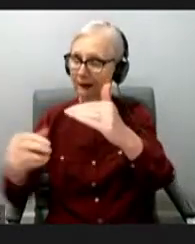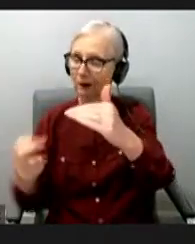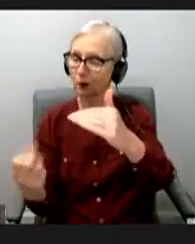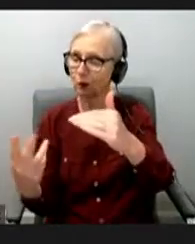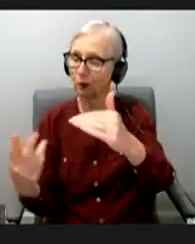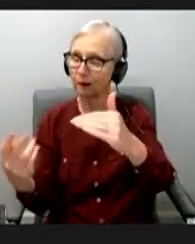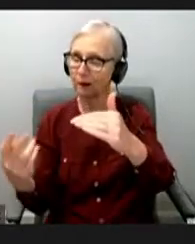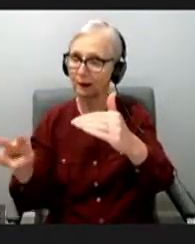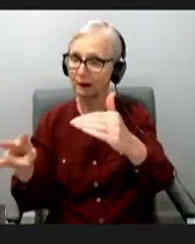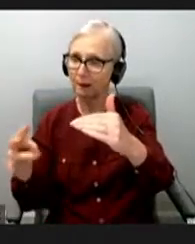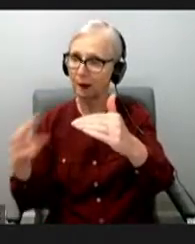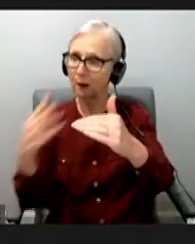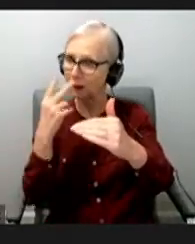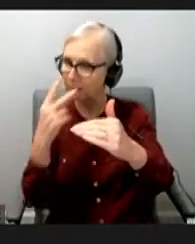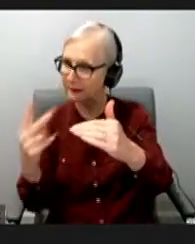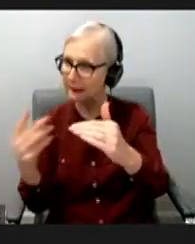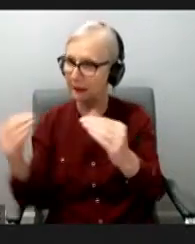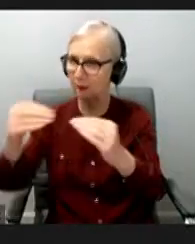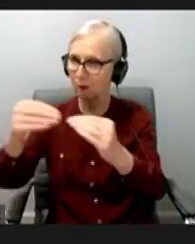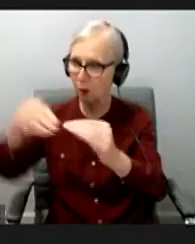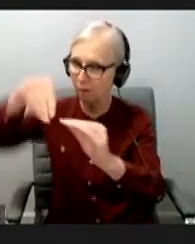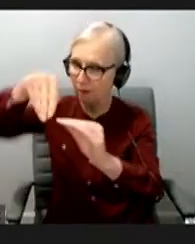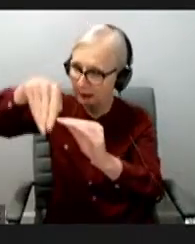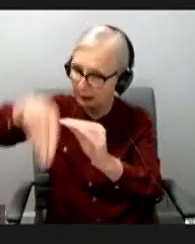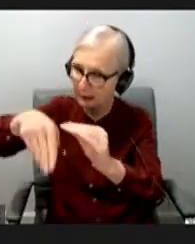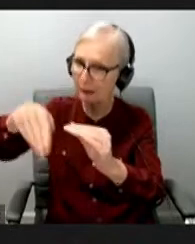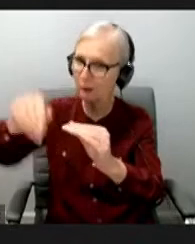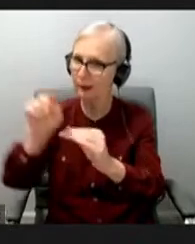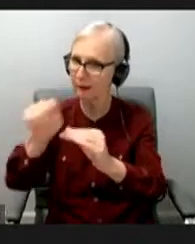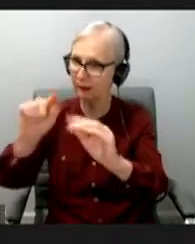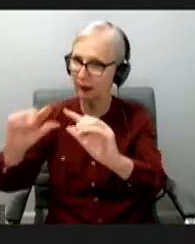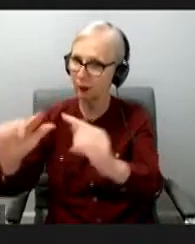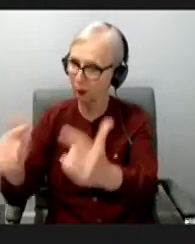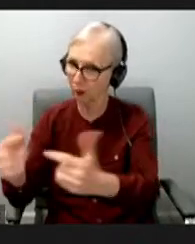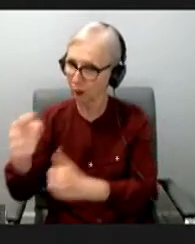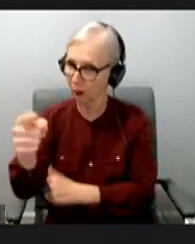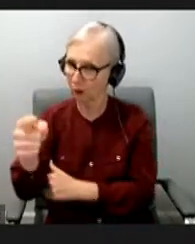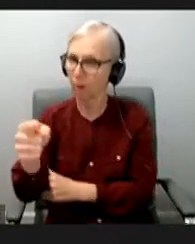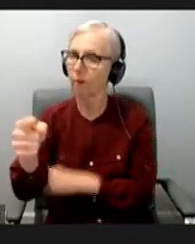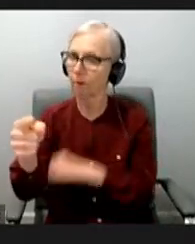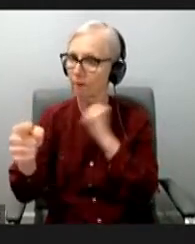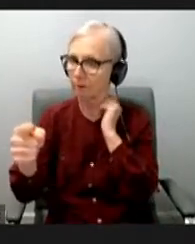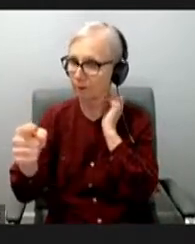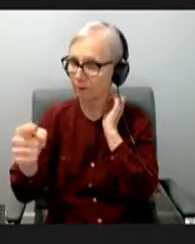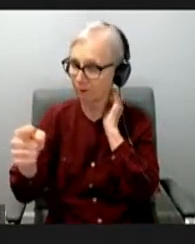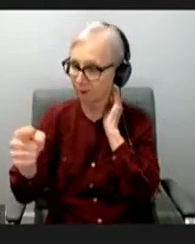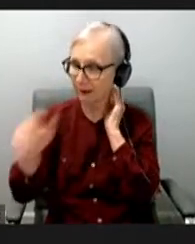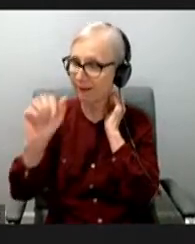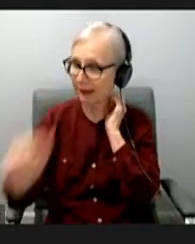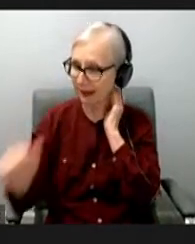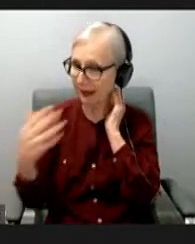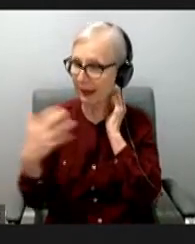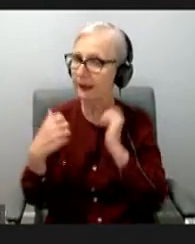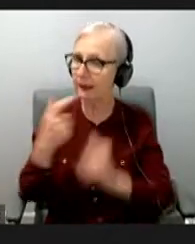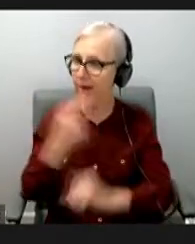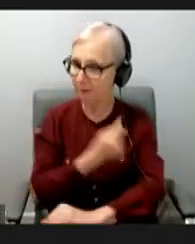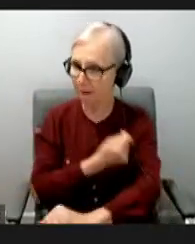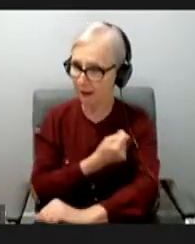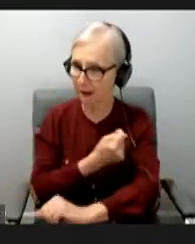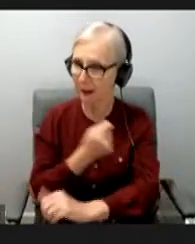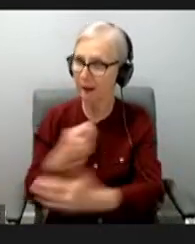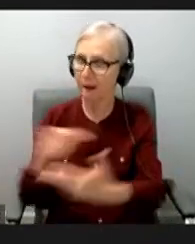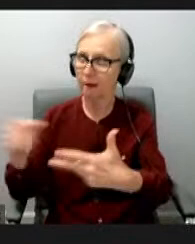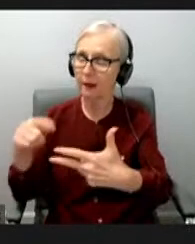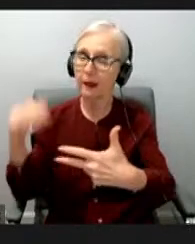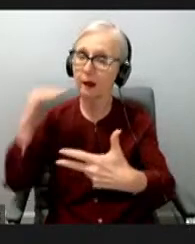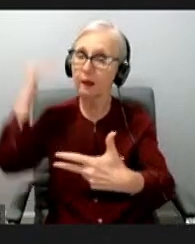seen more of a decrease there recently. That is the pediatric population that is eligible for vaccine. And then followed by the adults. And